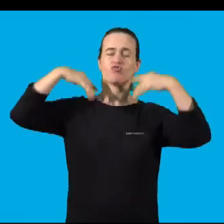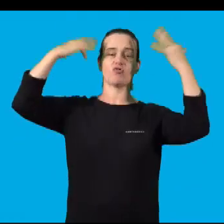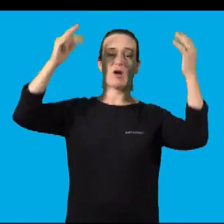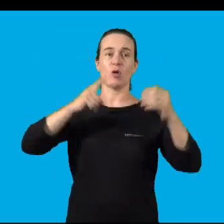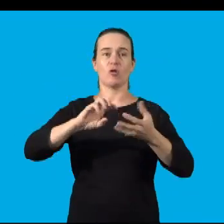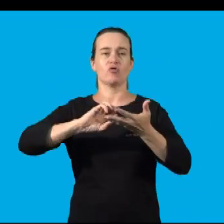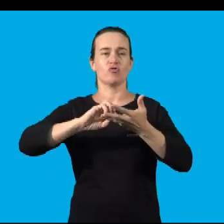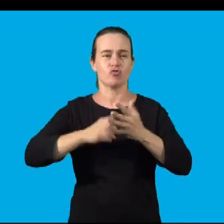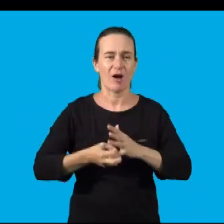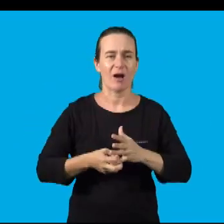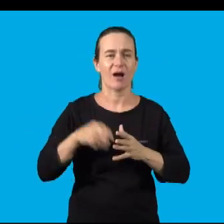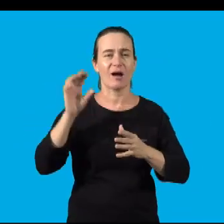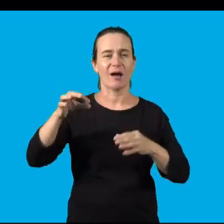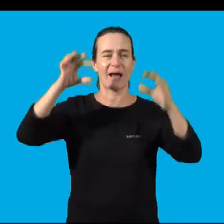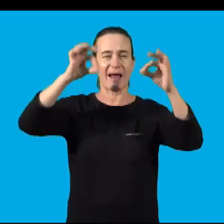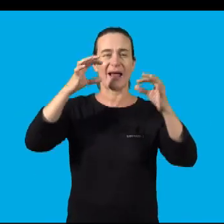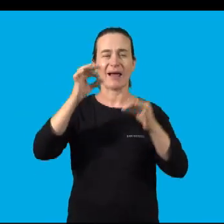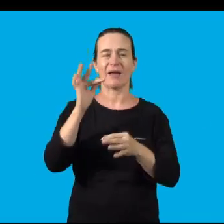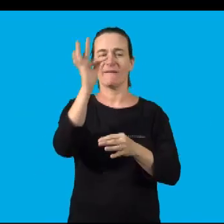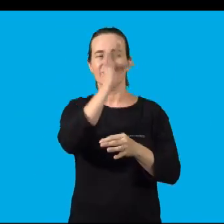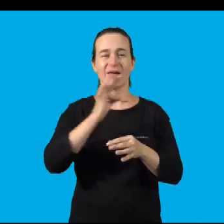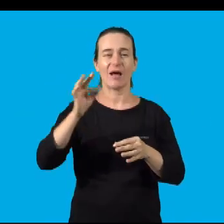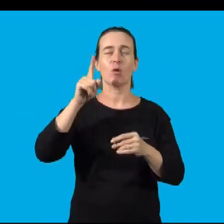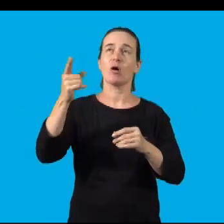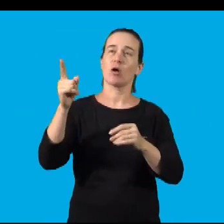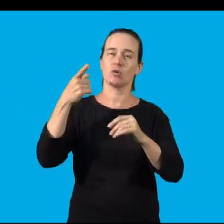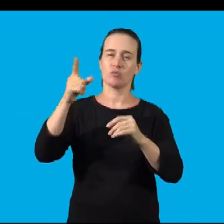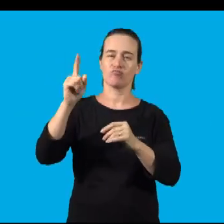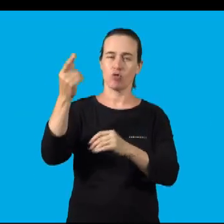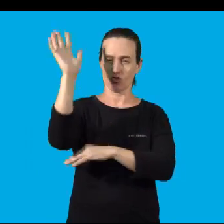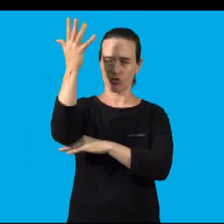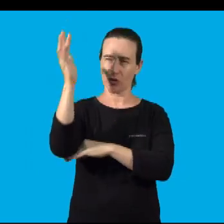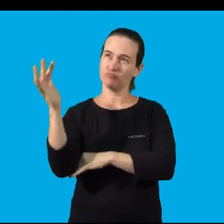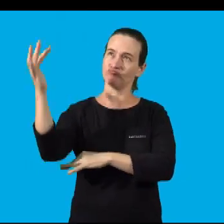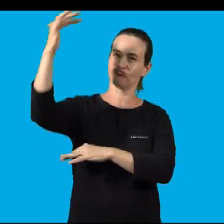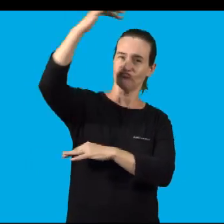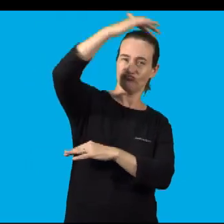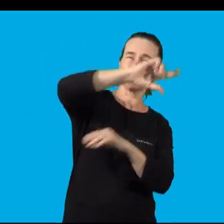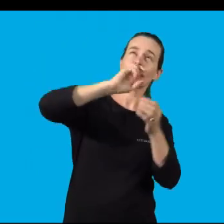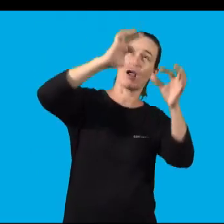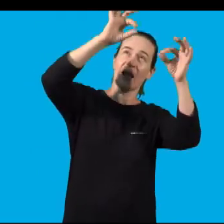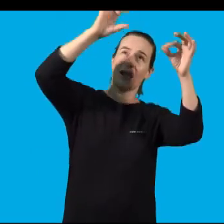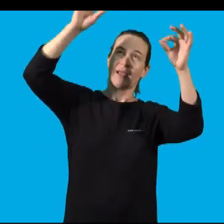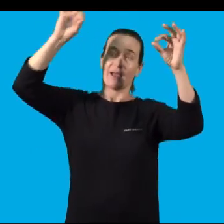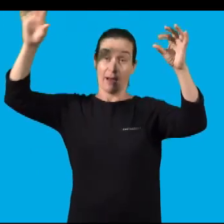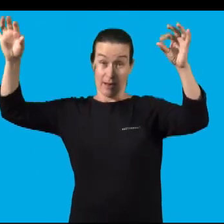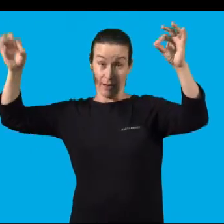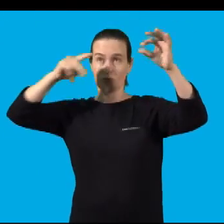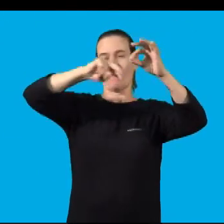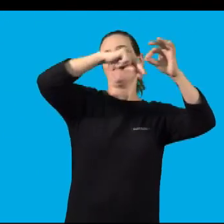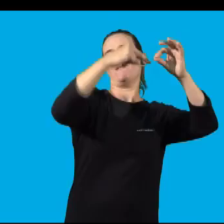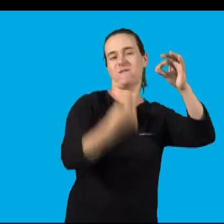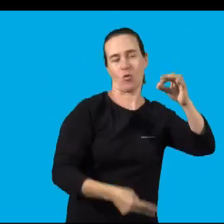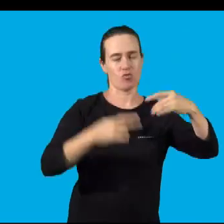while trying to hang garlands of flowers on an overhanging willow tree.